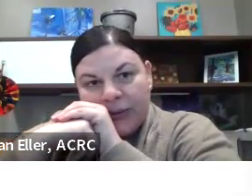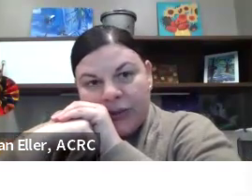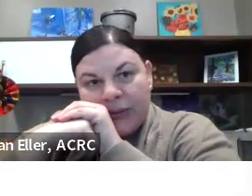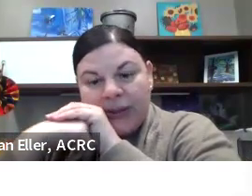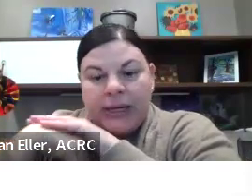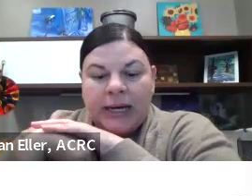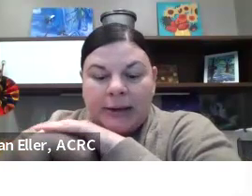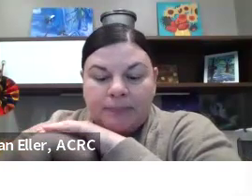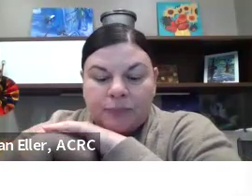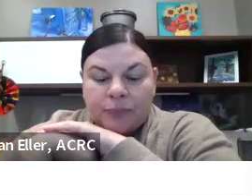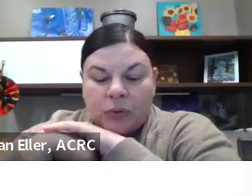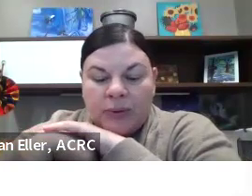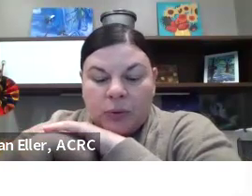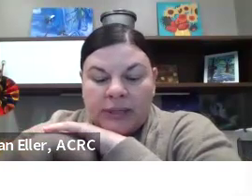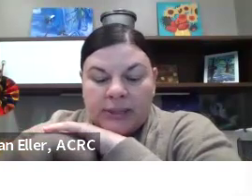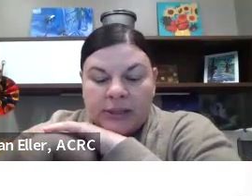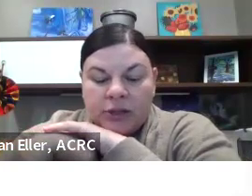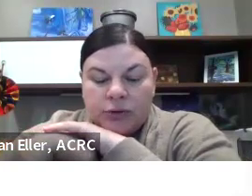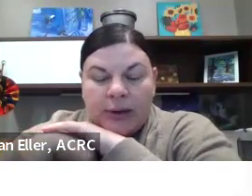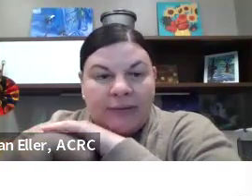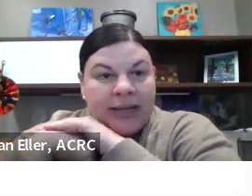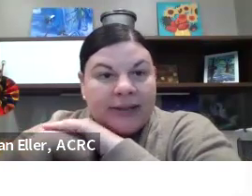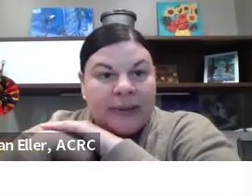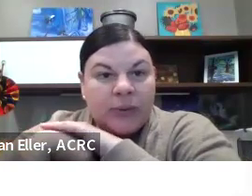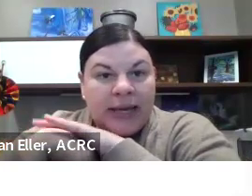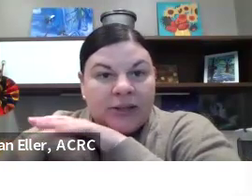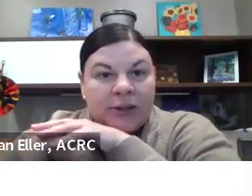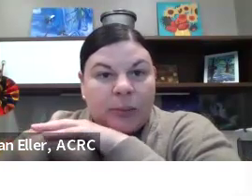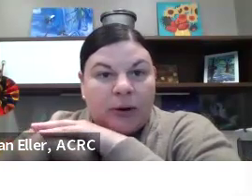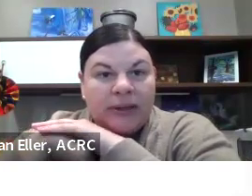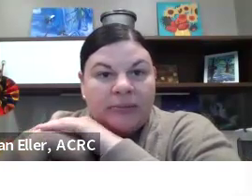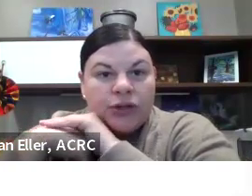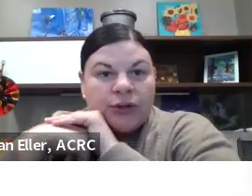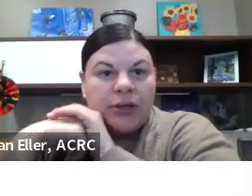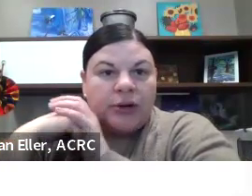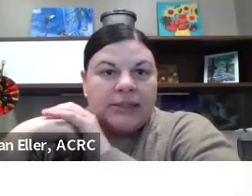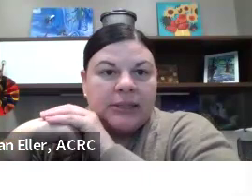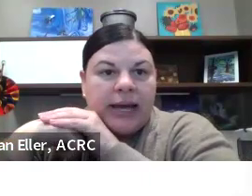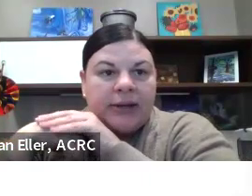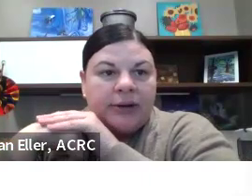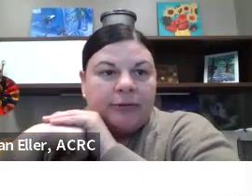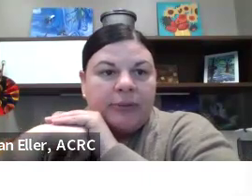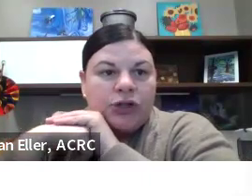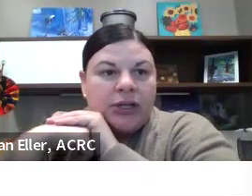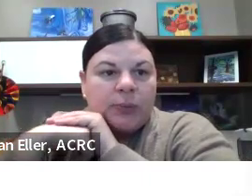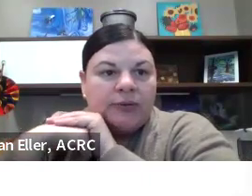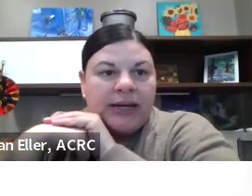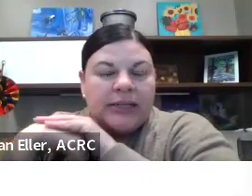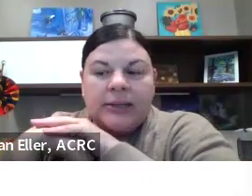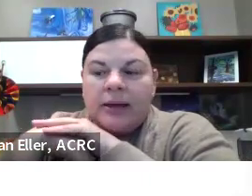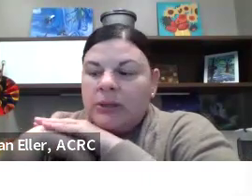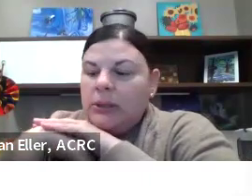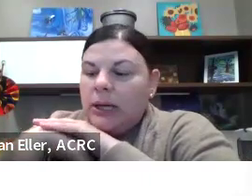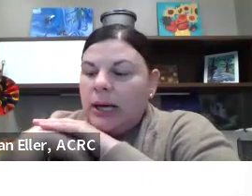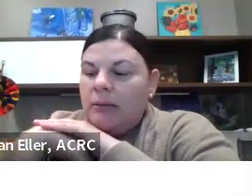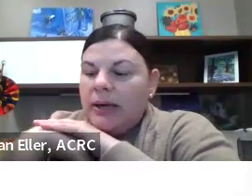week or so. So we will continue to advocate the best we can to the department and make sure that your guys' accurate information is provided